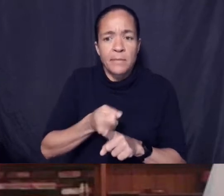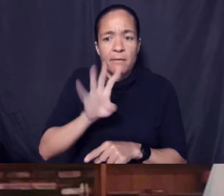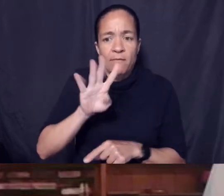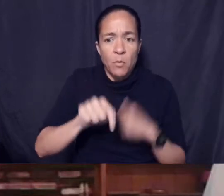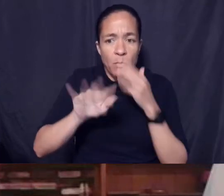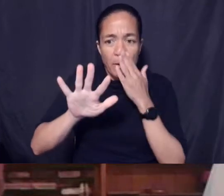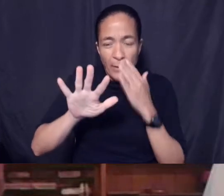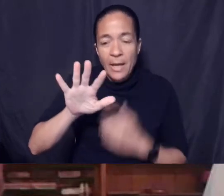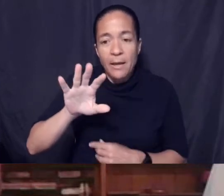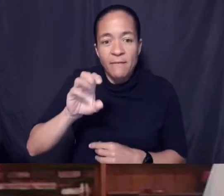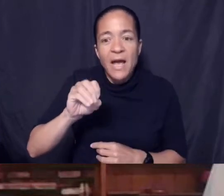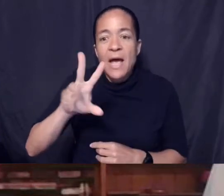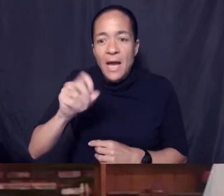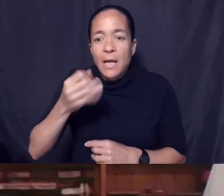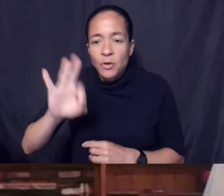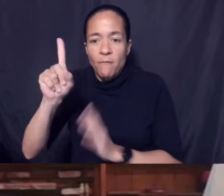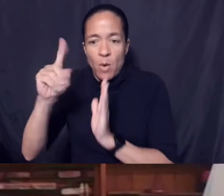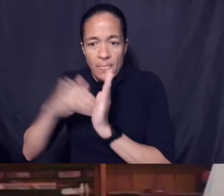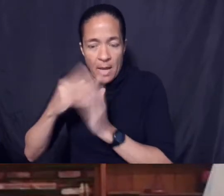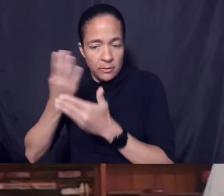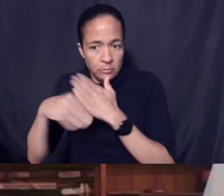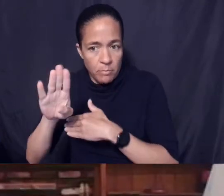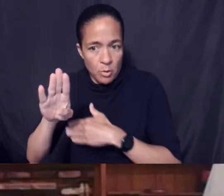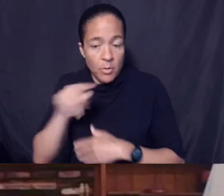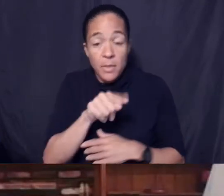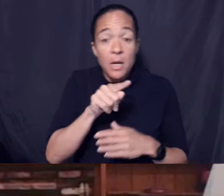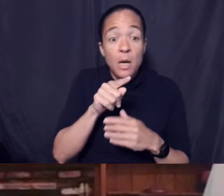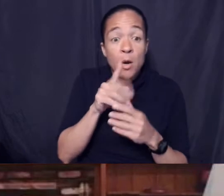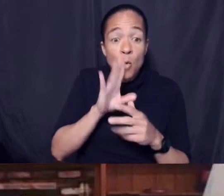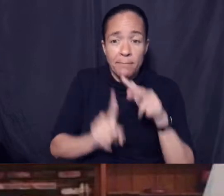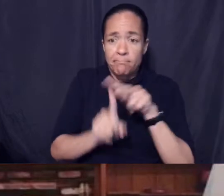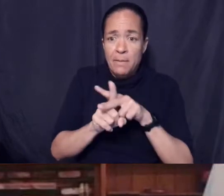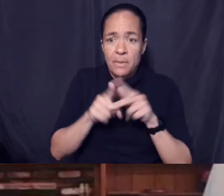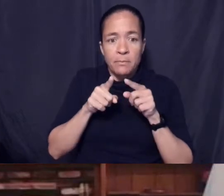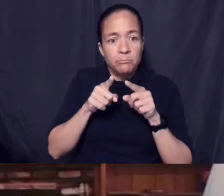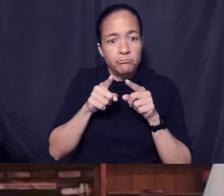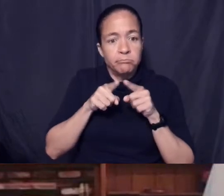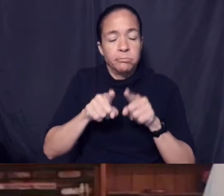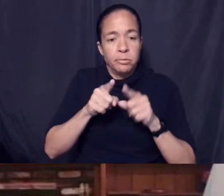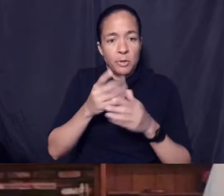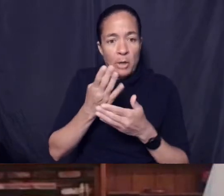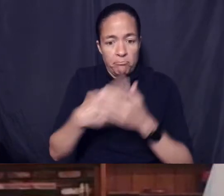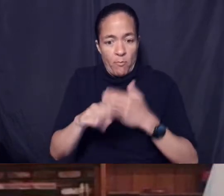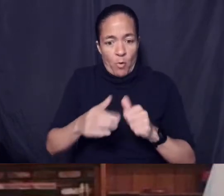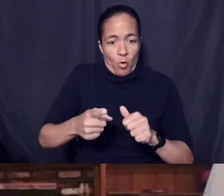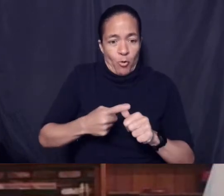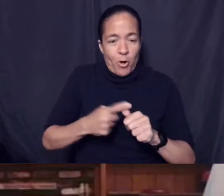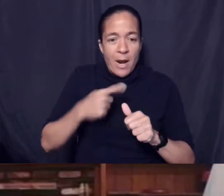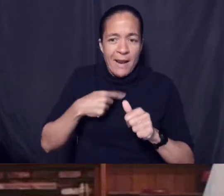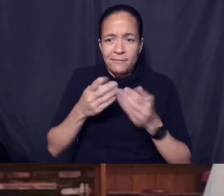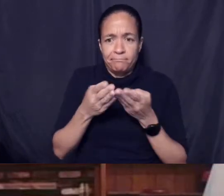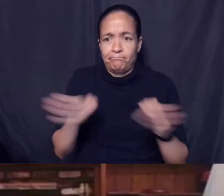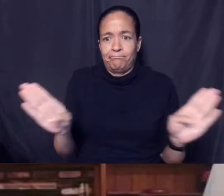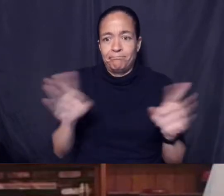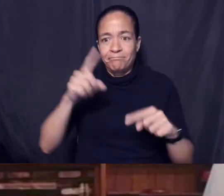every 1,000 live births. When CMV presents in the newborn period, it has a wide variety of presentation. In